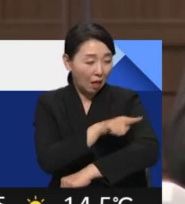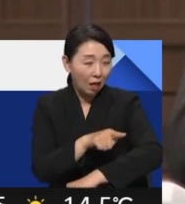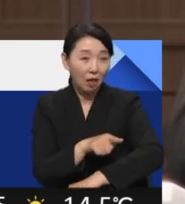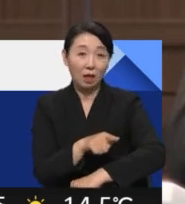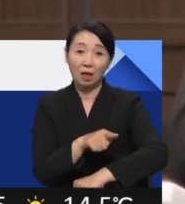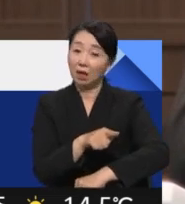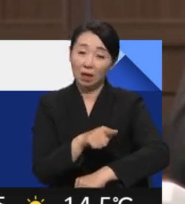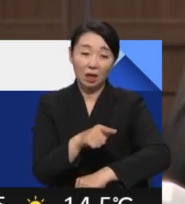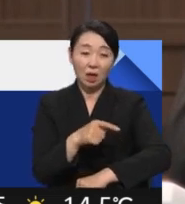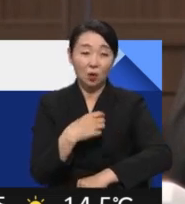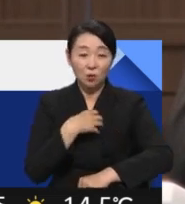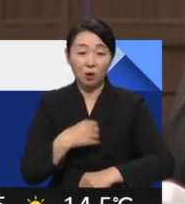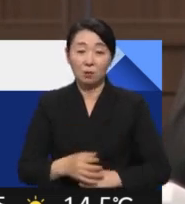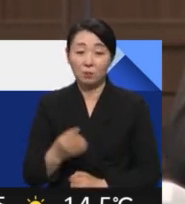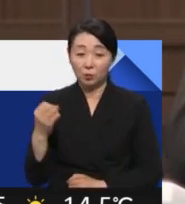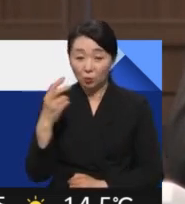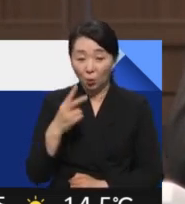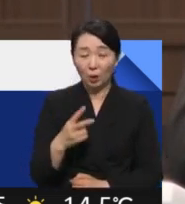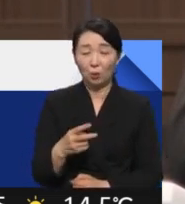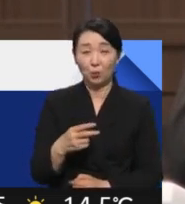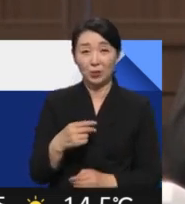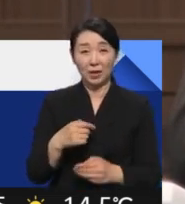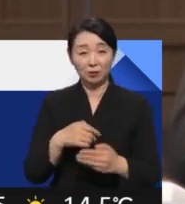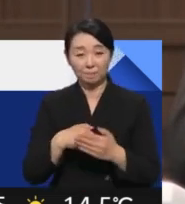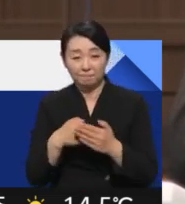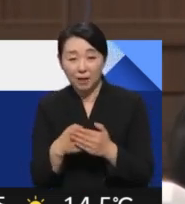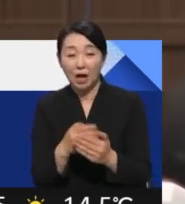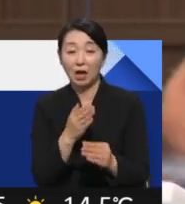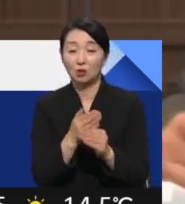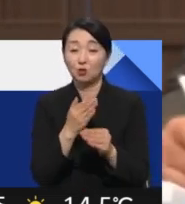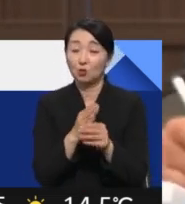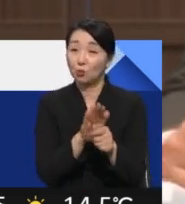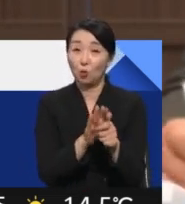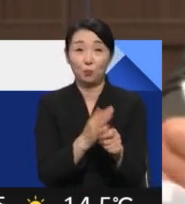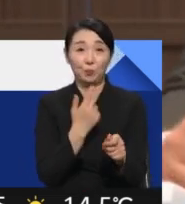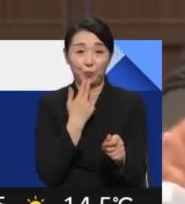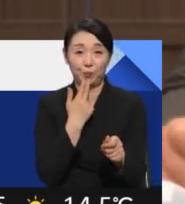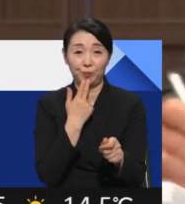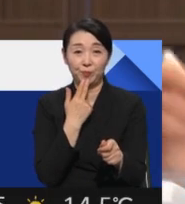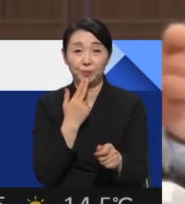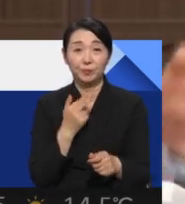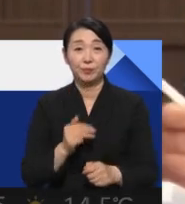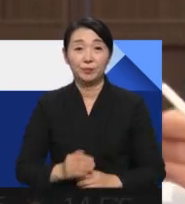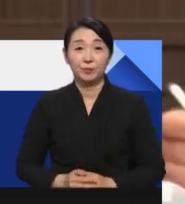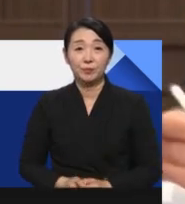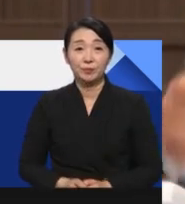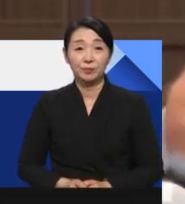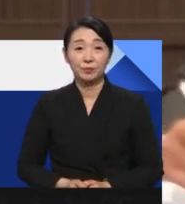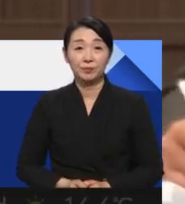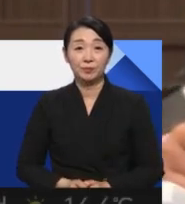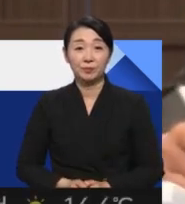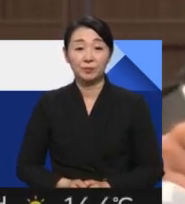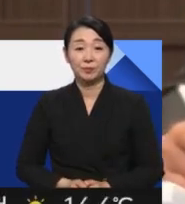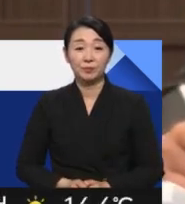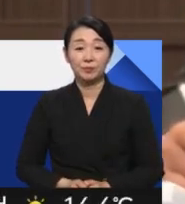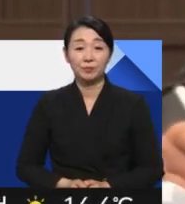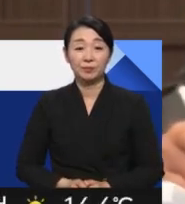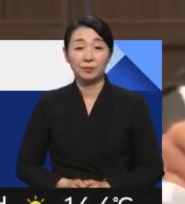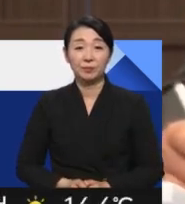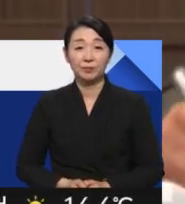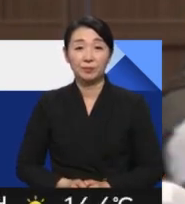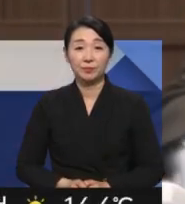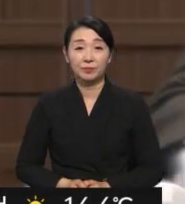Escalation of those kinds of threats or speculation, I don't think help the